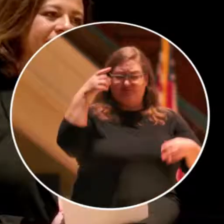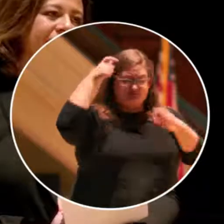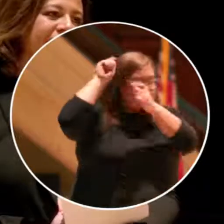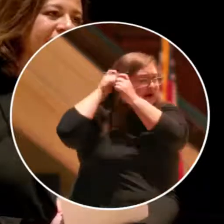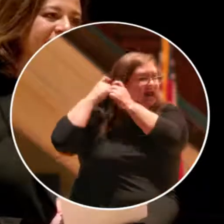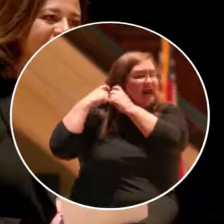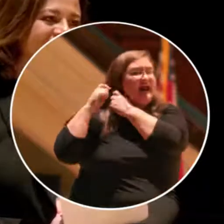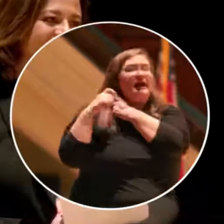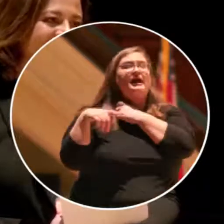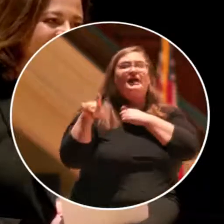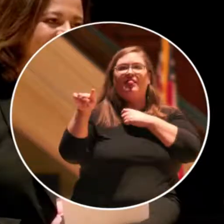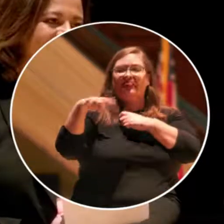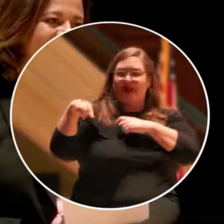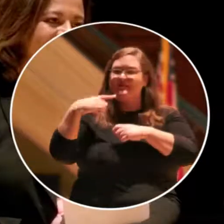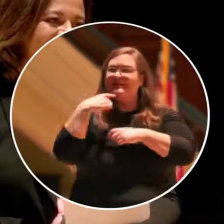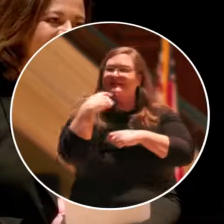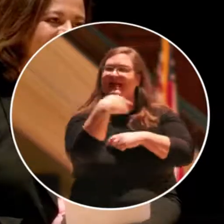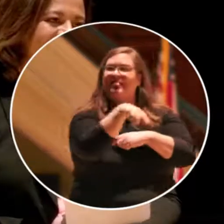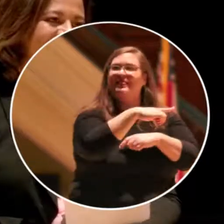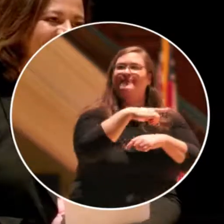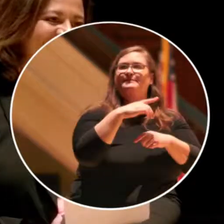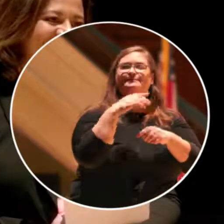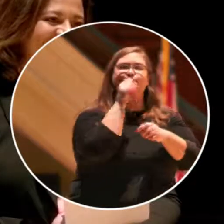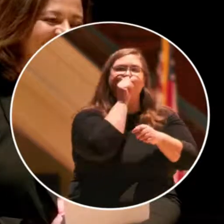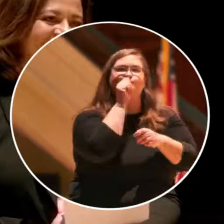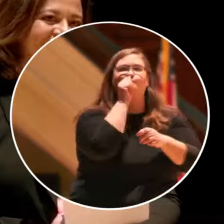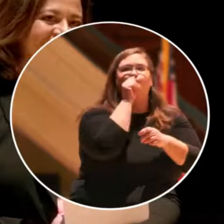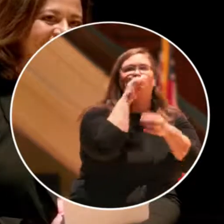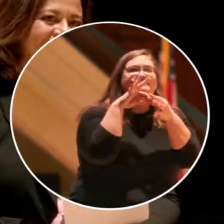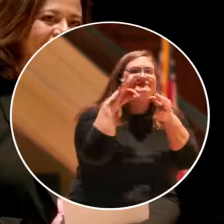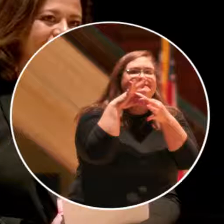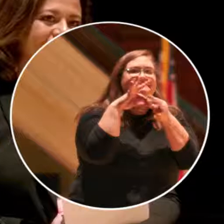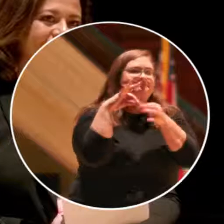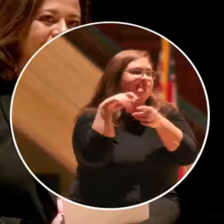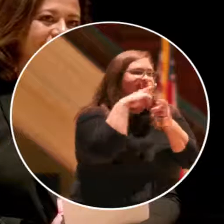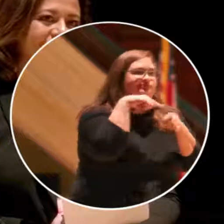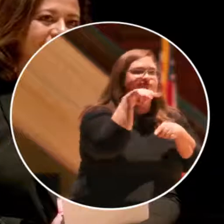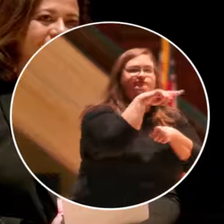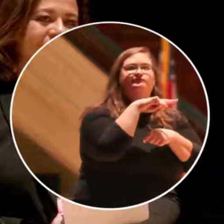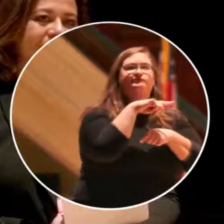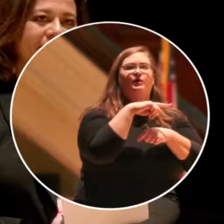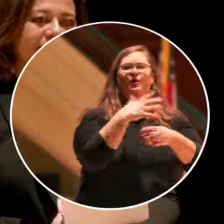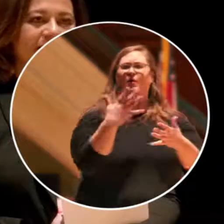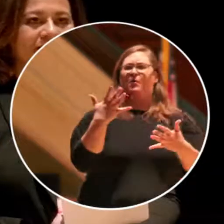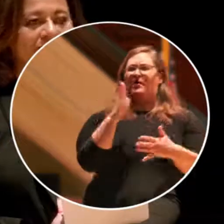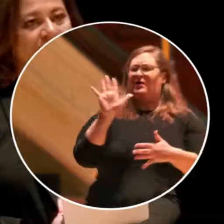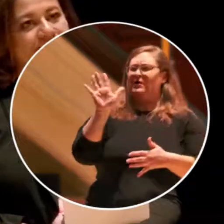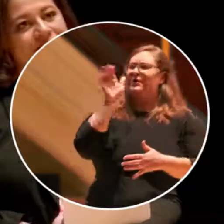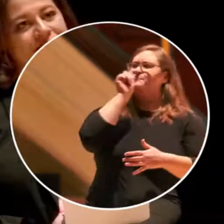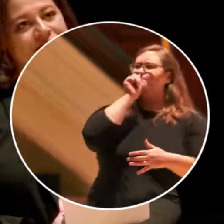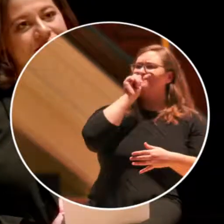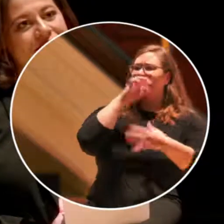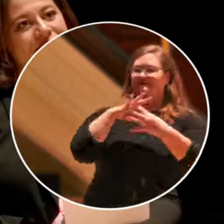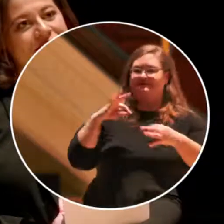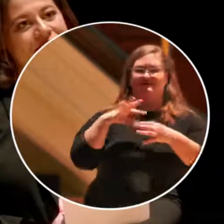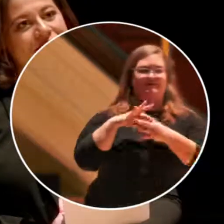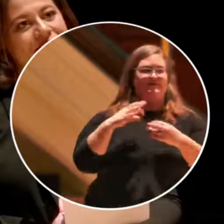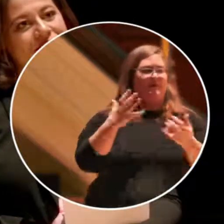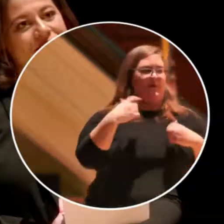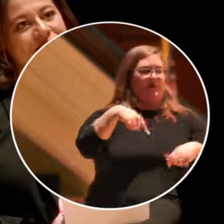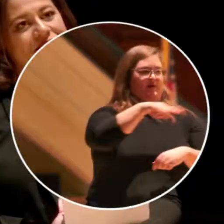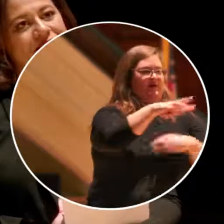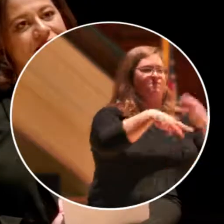messages? What was your coded message? What did you want the world to know about me and you?